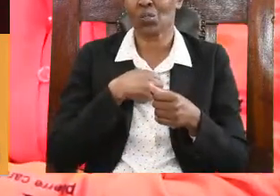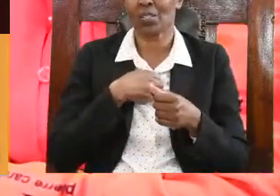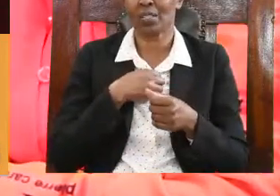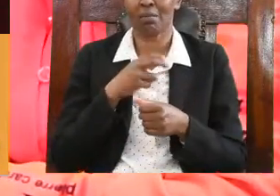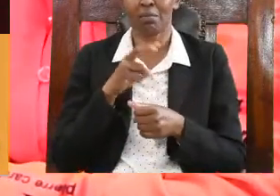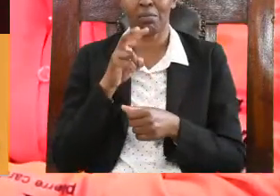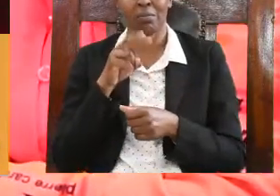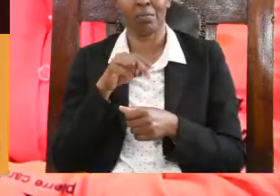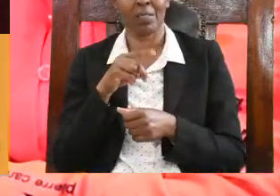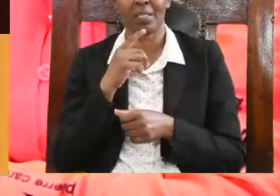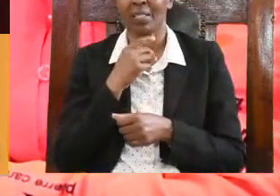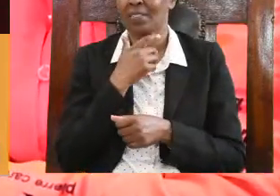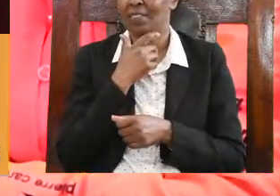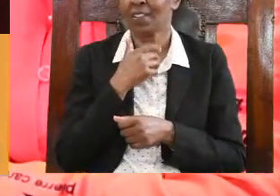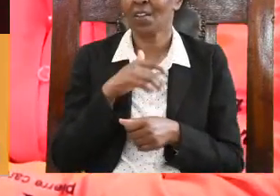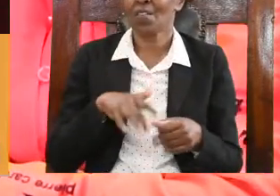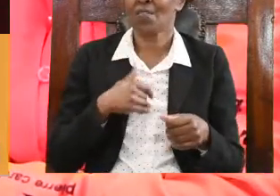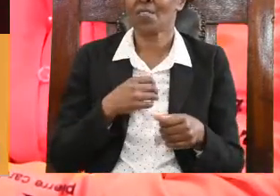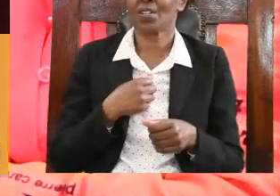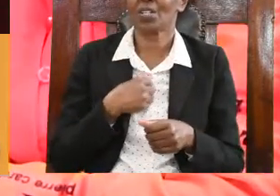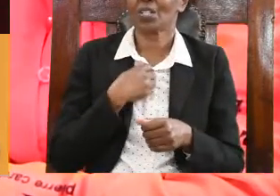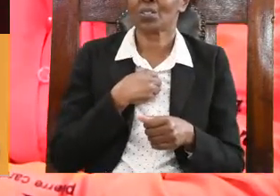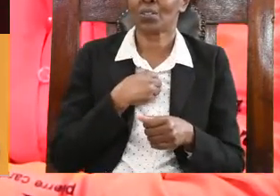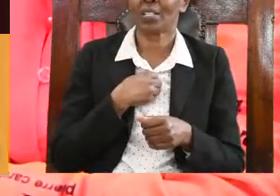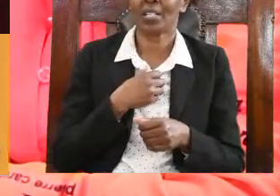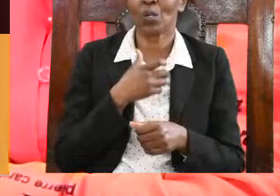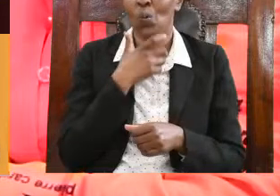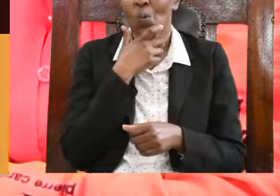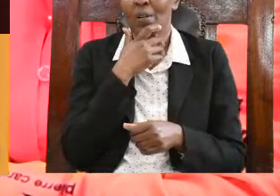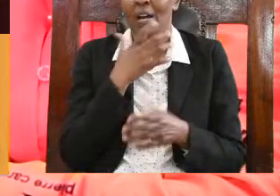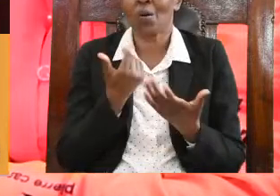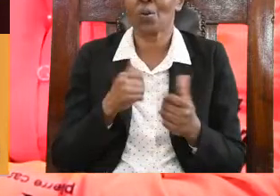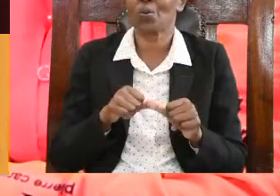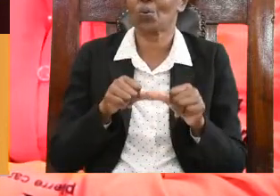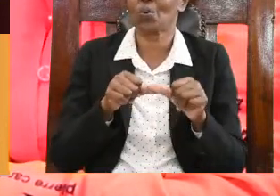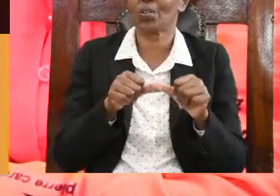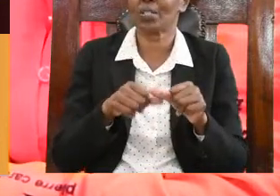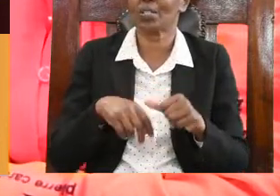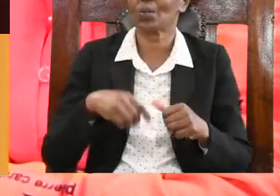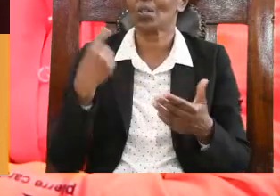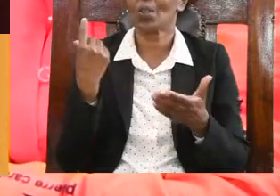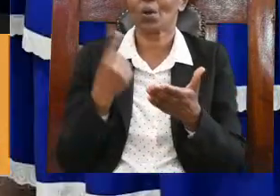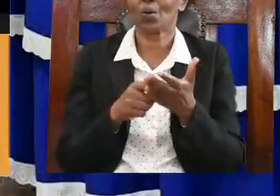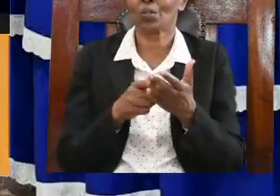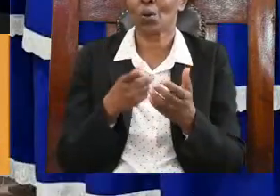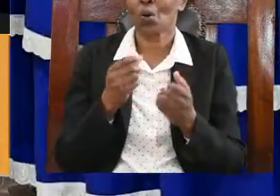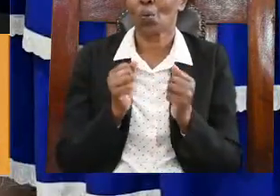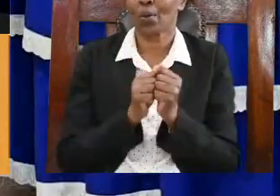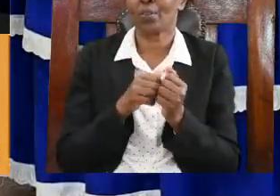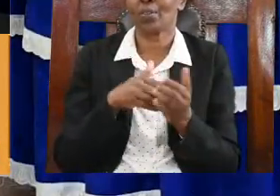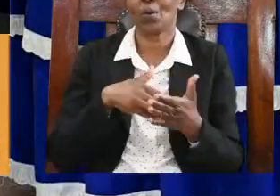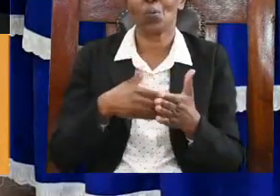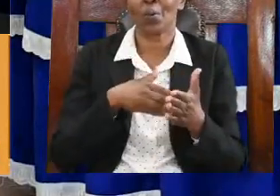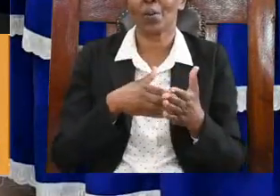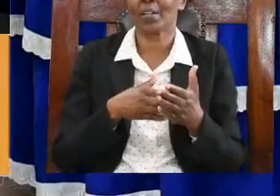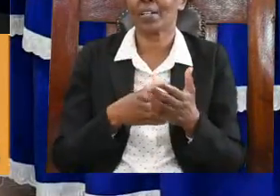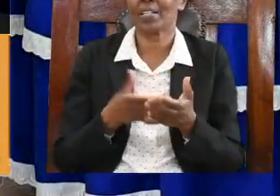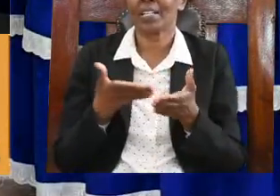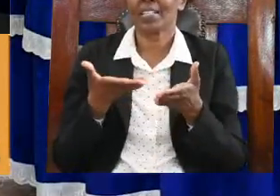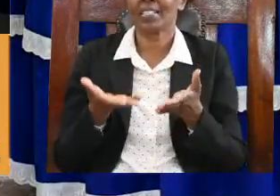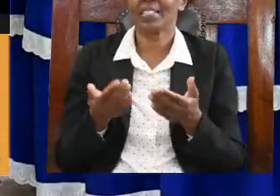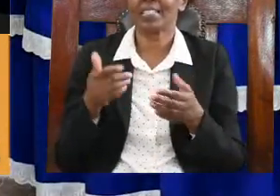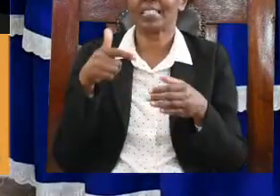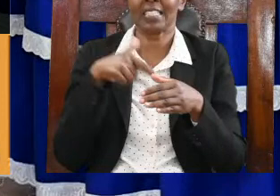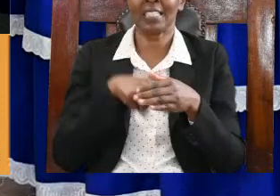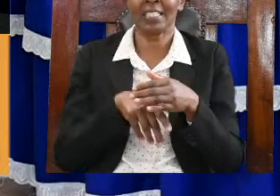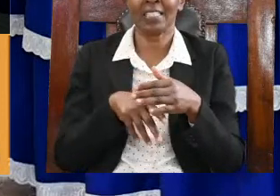them and he's actually sorry for them because they wonder, how will you continue with the gospel with this weakness? Already you have been